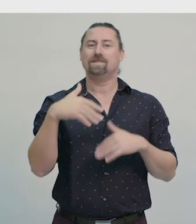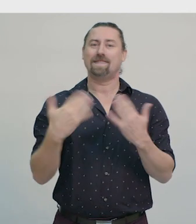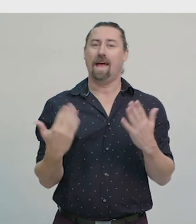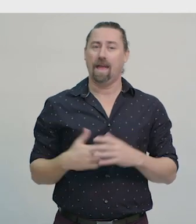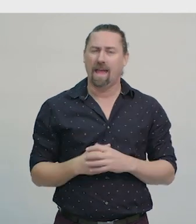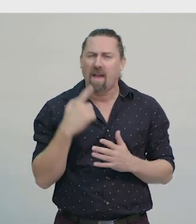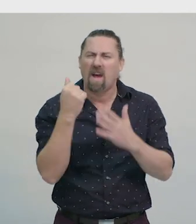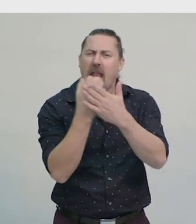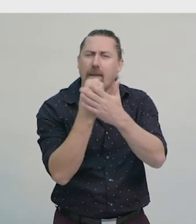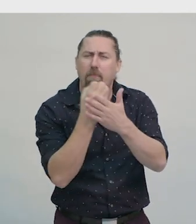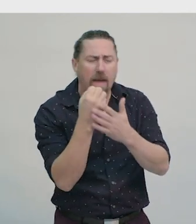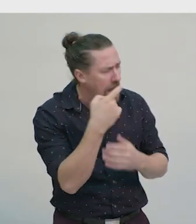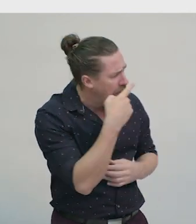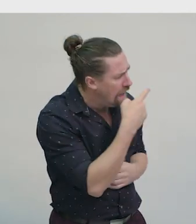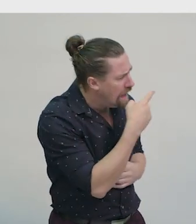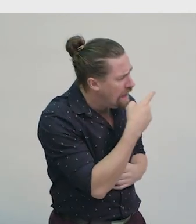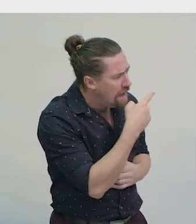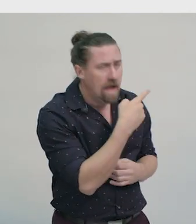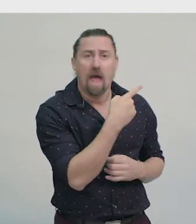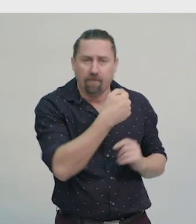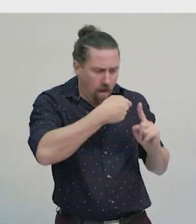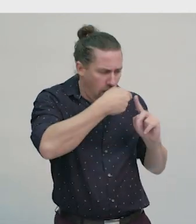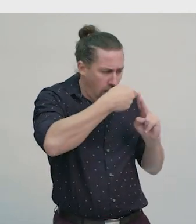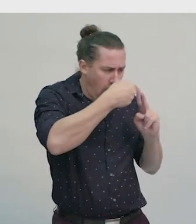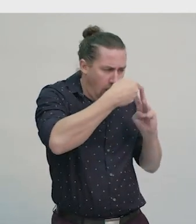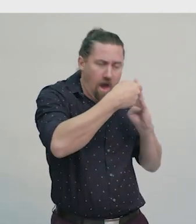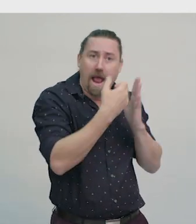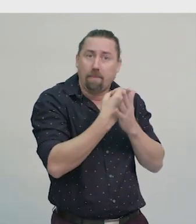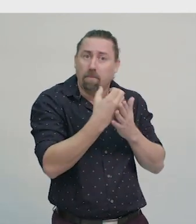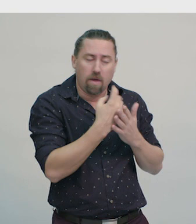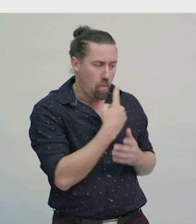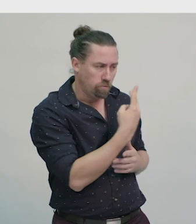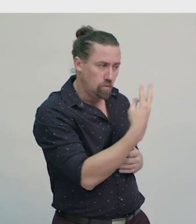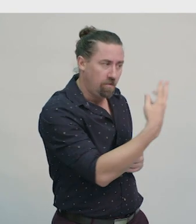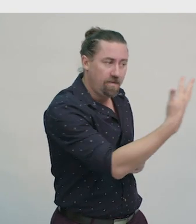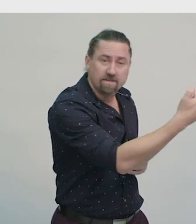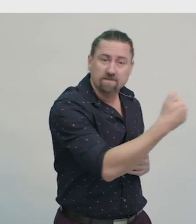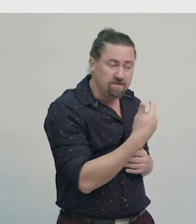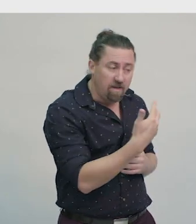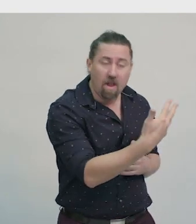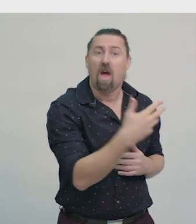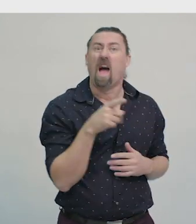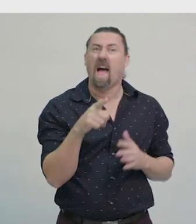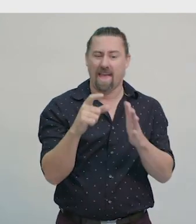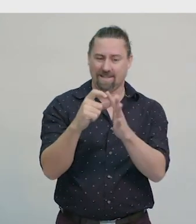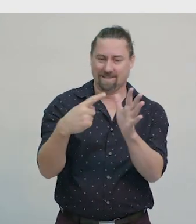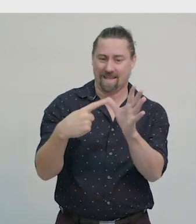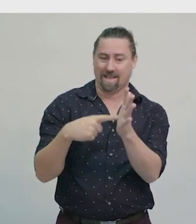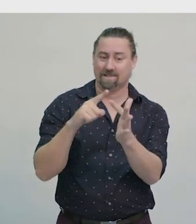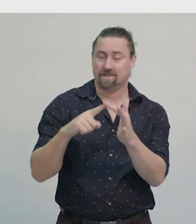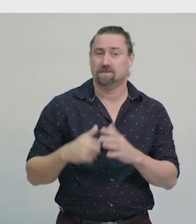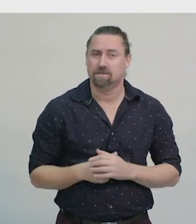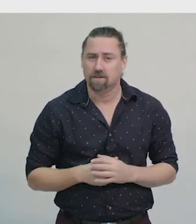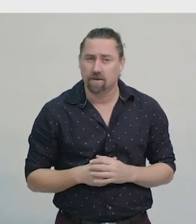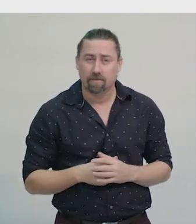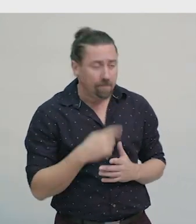in each box, and the numbers are in order. The number is the date. There is a space in